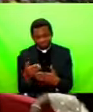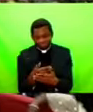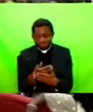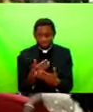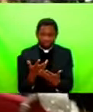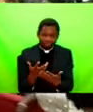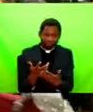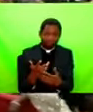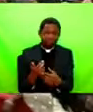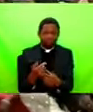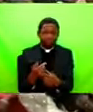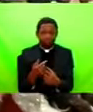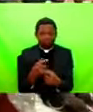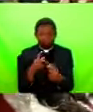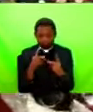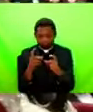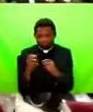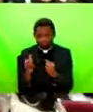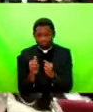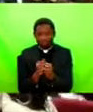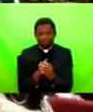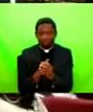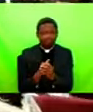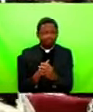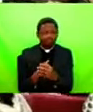directors who are here.